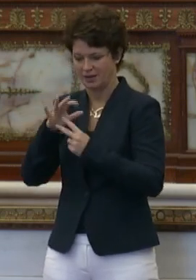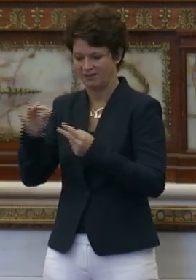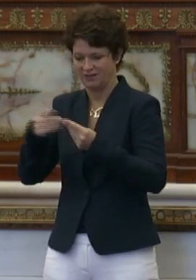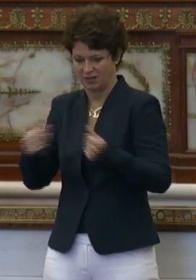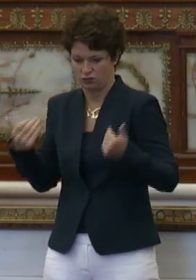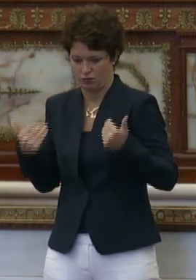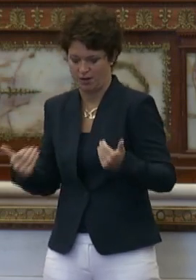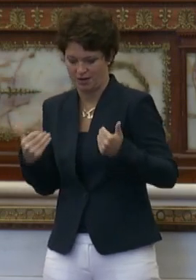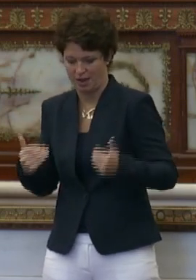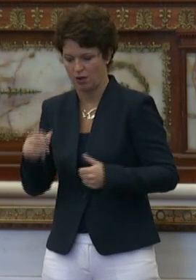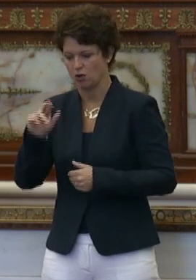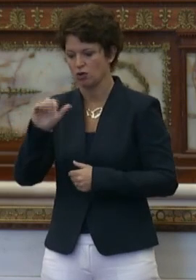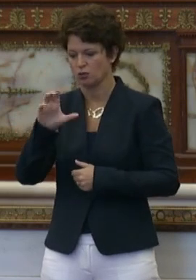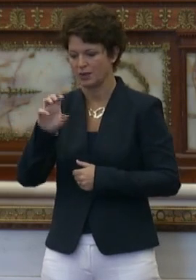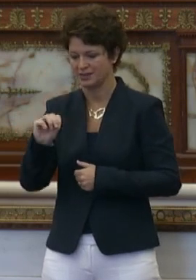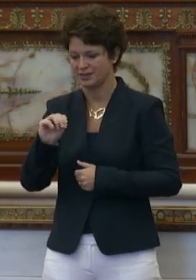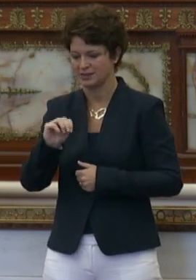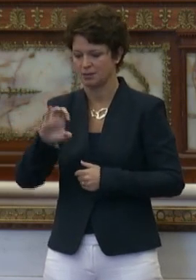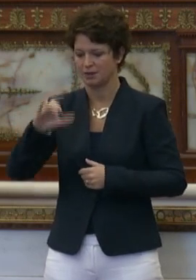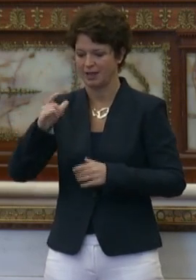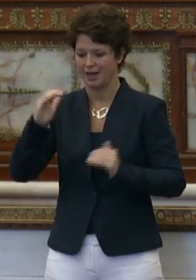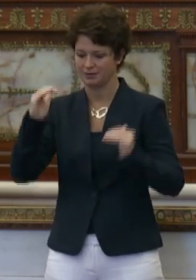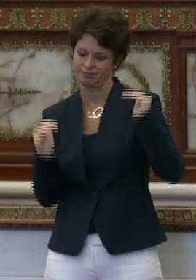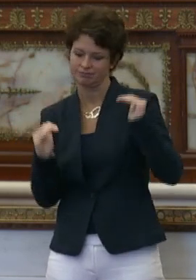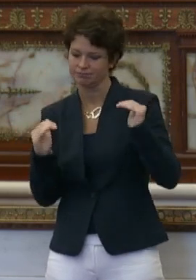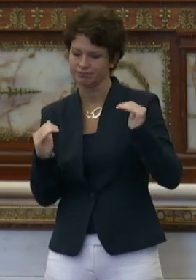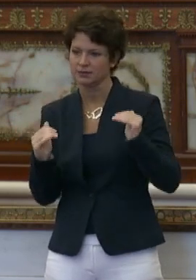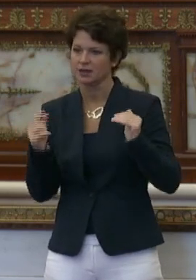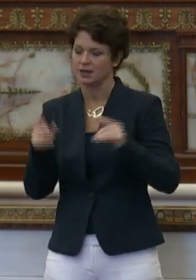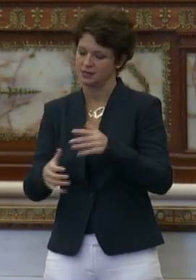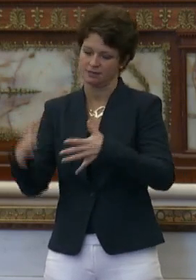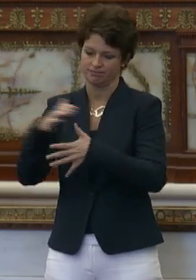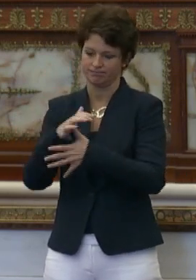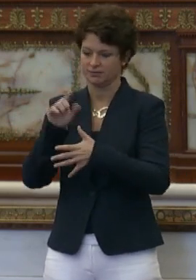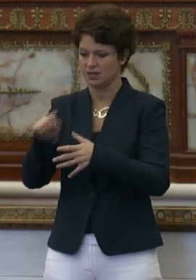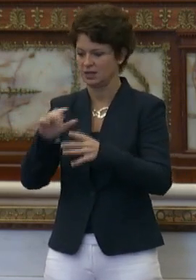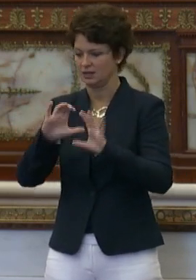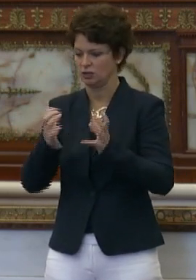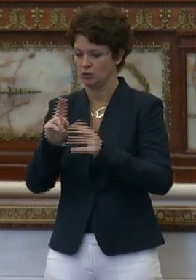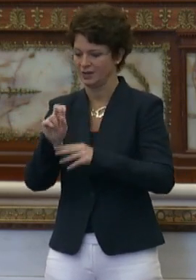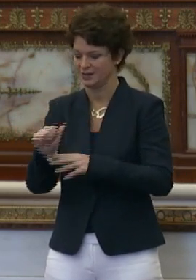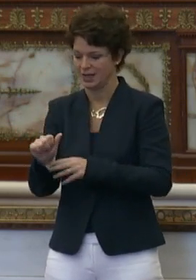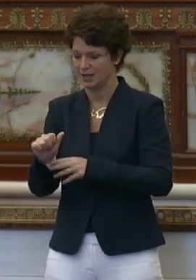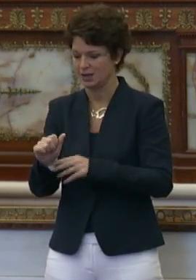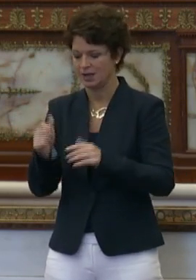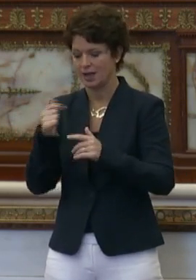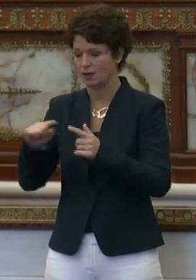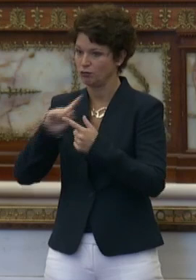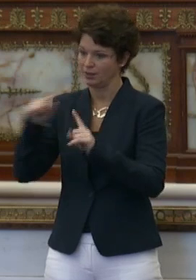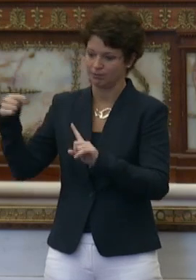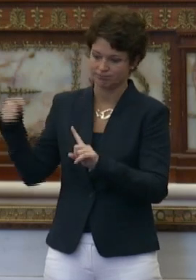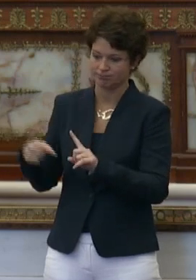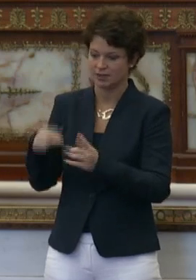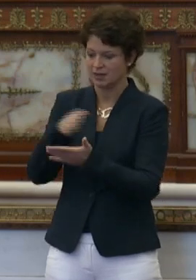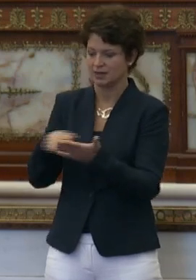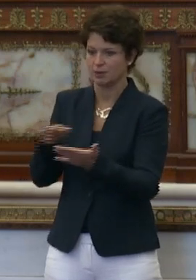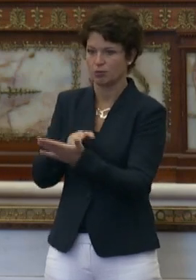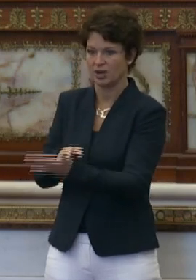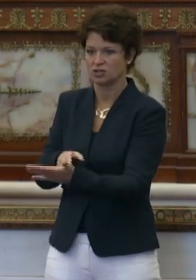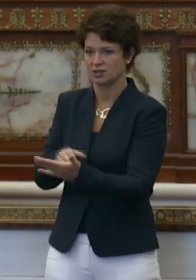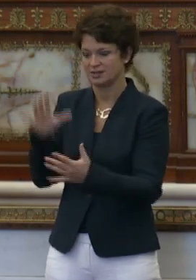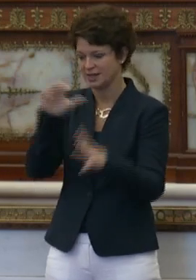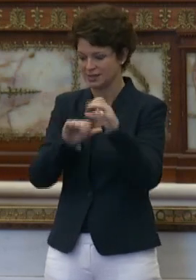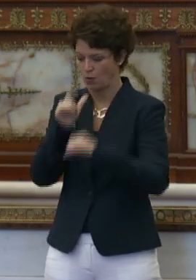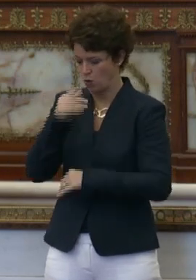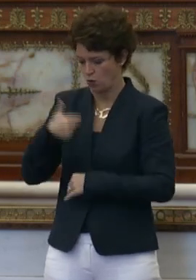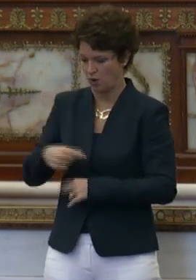moment. Racism and classism in the poorest big city of the United States still runs the housing game, and the underlying prejudices and assumptions about who